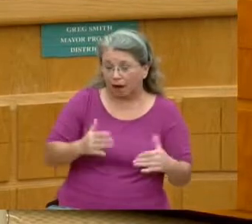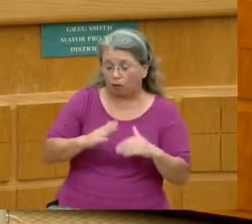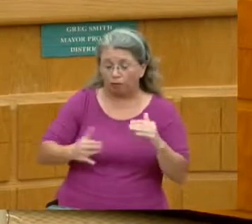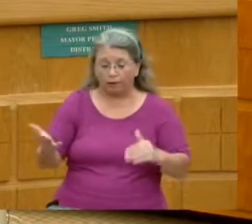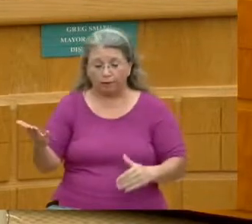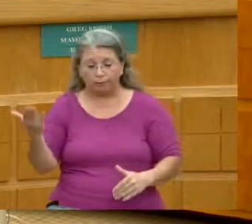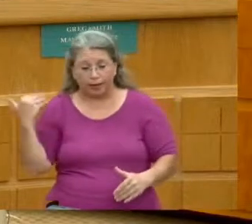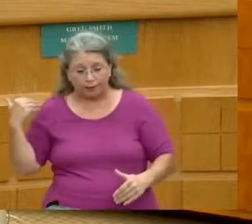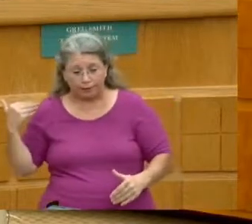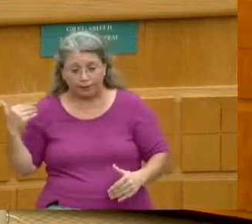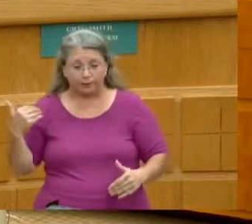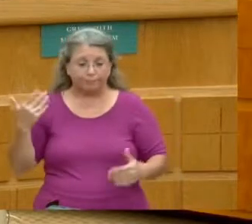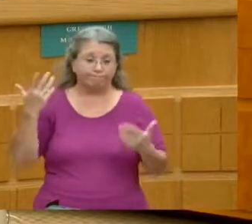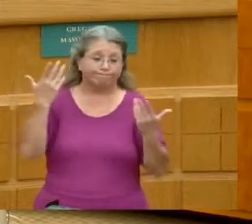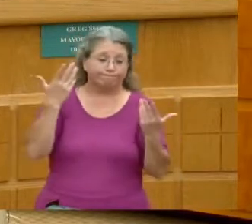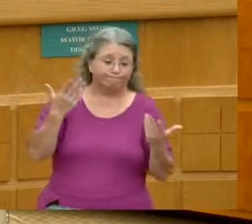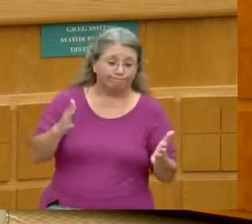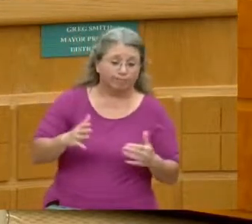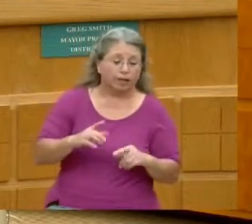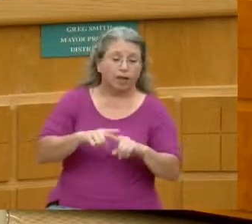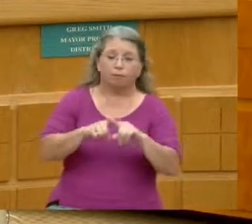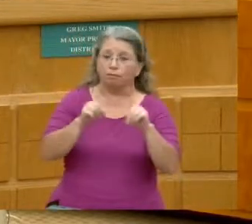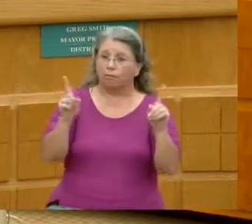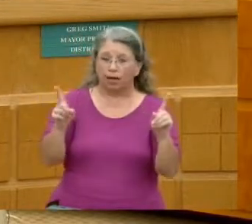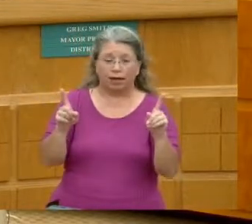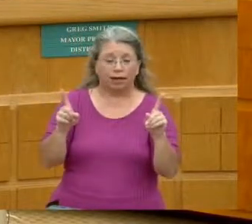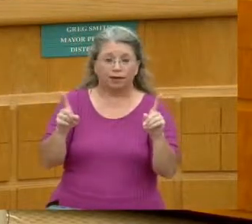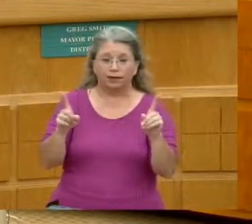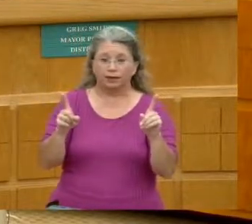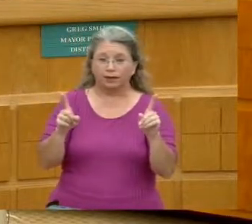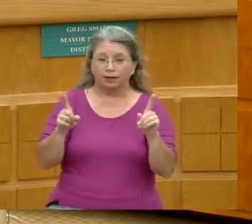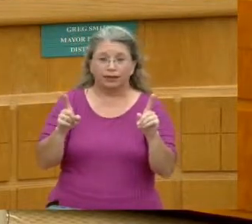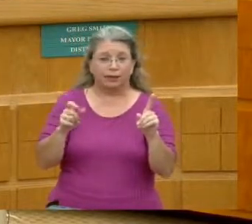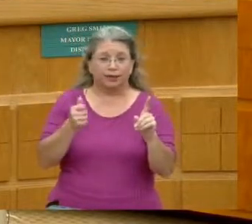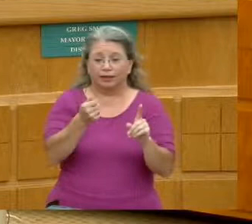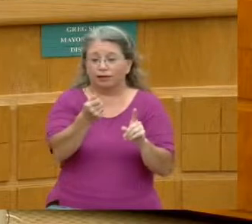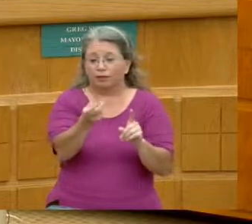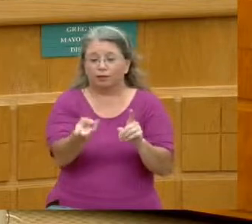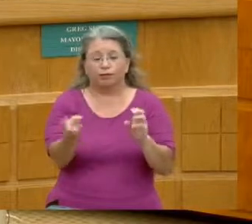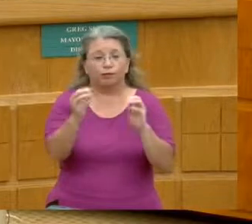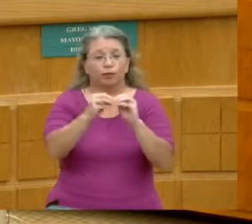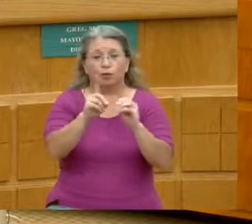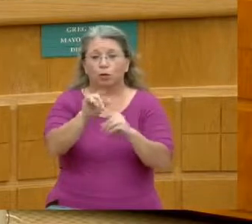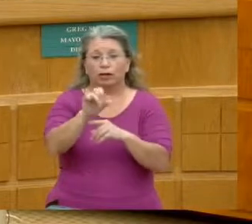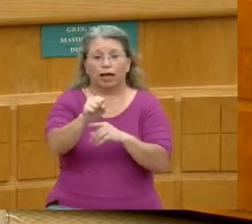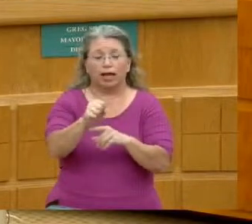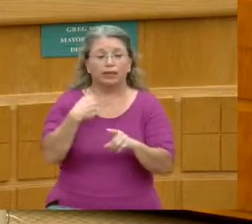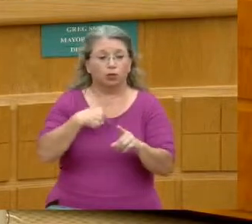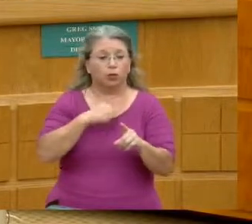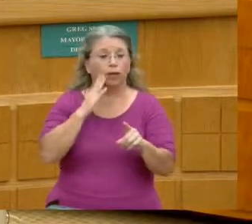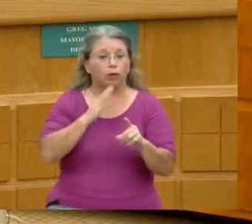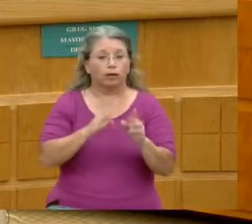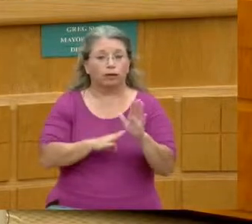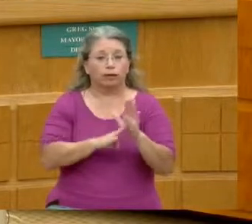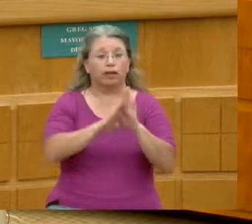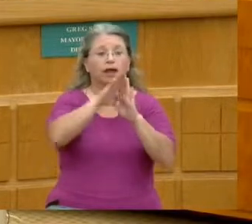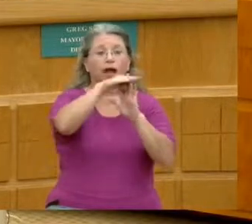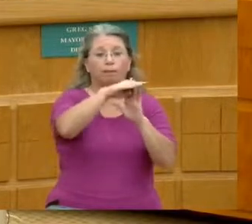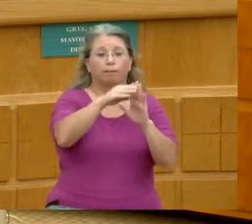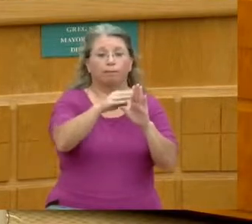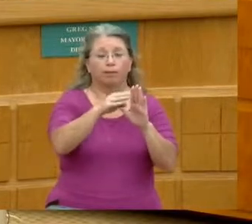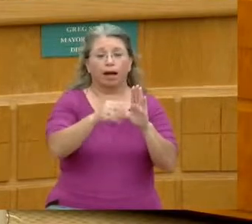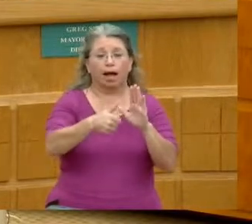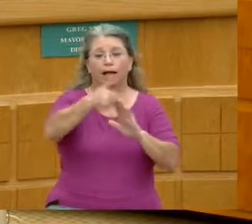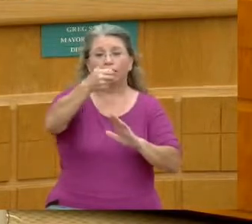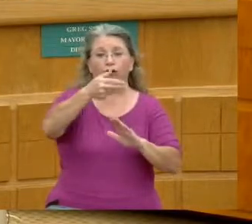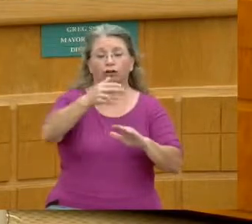it. But it's not going to take too many more days before we're even higher than that STX outbreak if things keep going the way they are. So